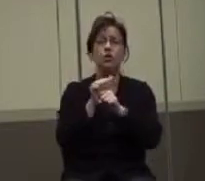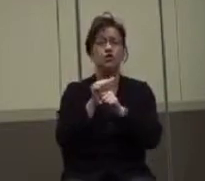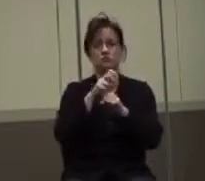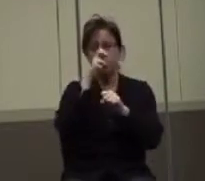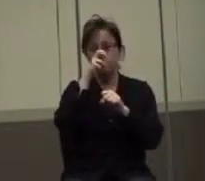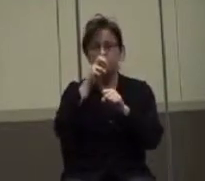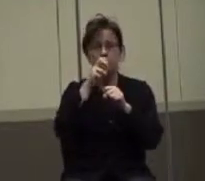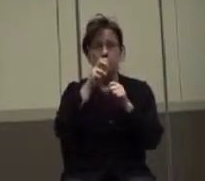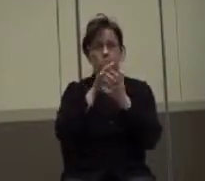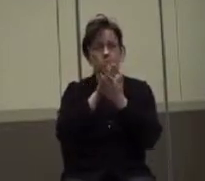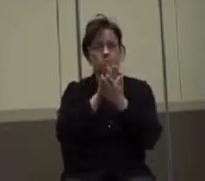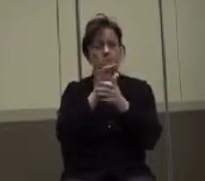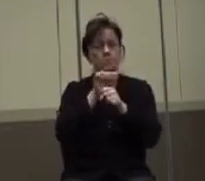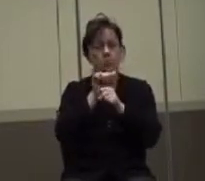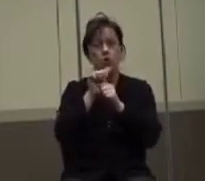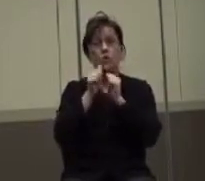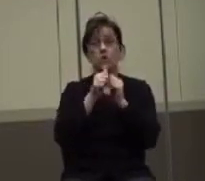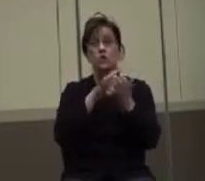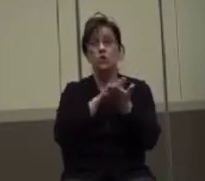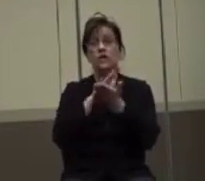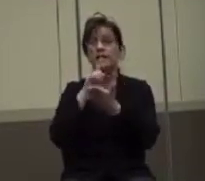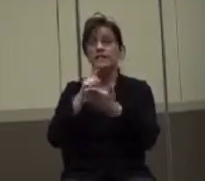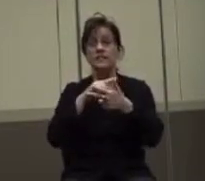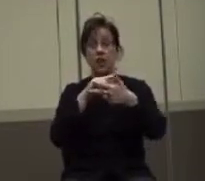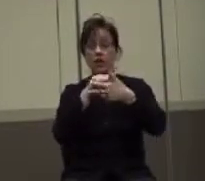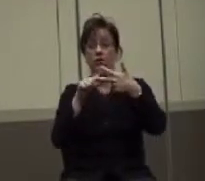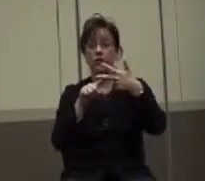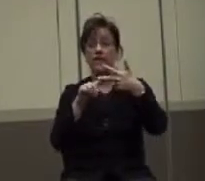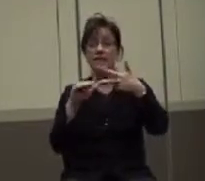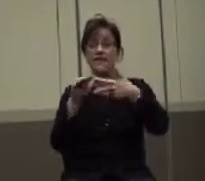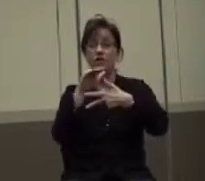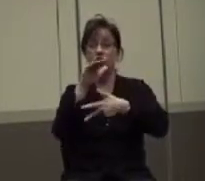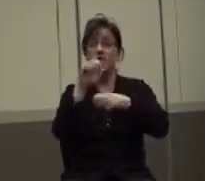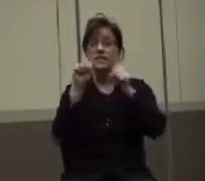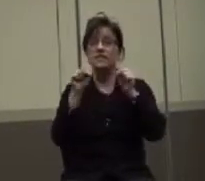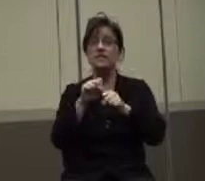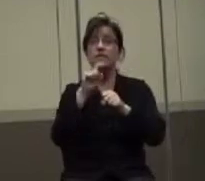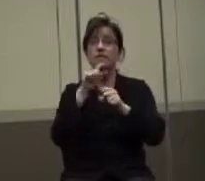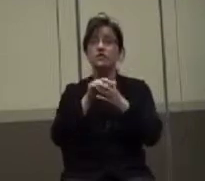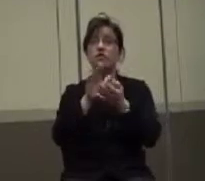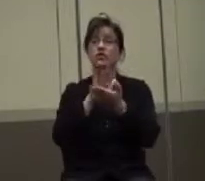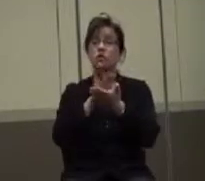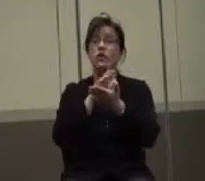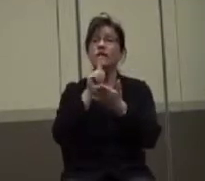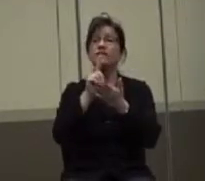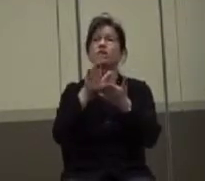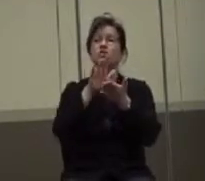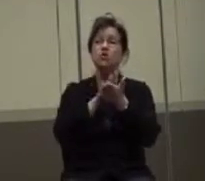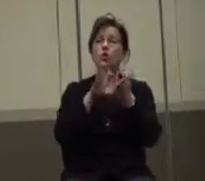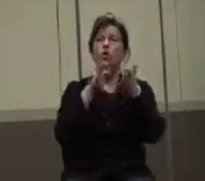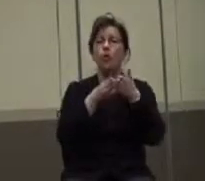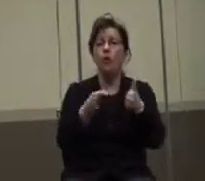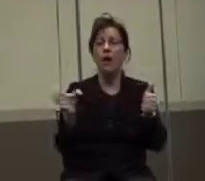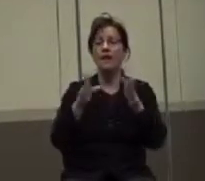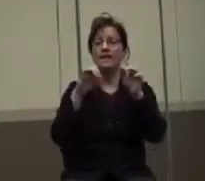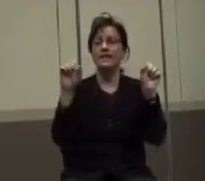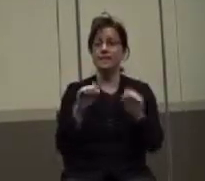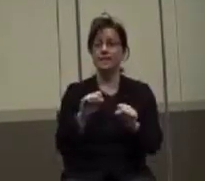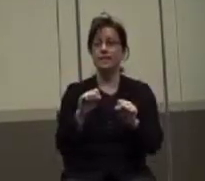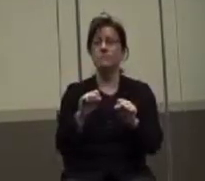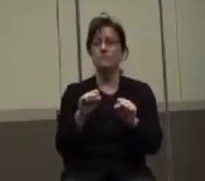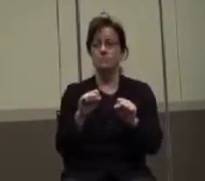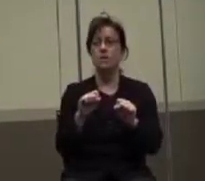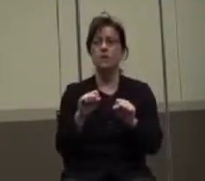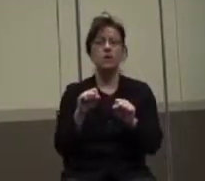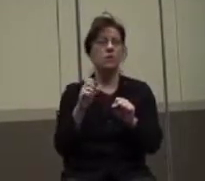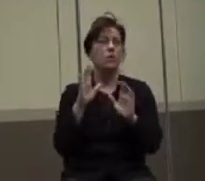a three-tiered system in the school as a school-wide system is wonderful, necessary, best things than sliced bread,